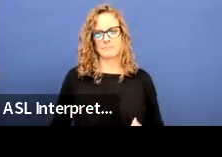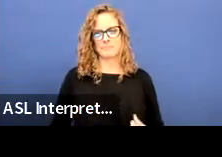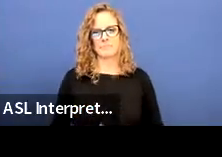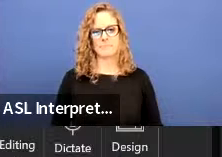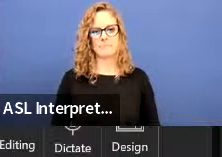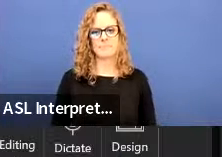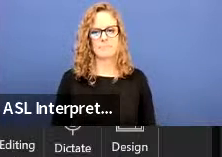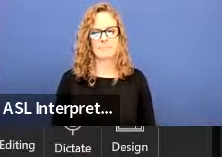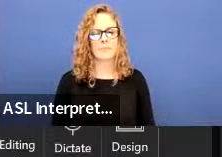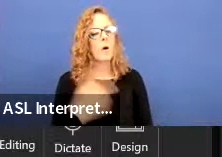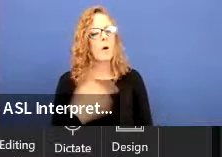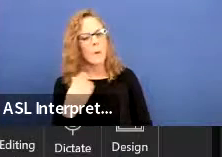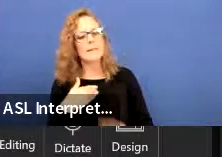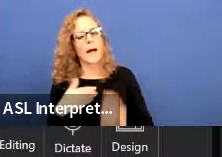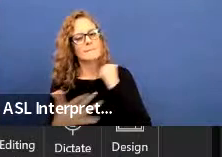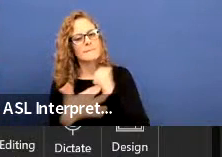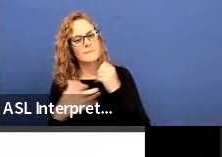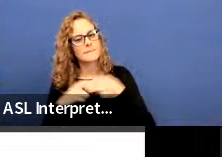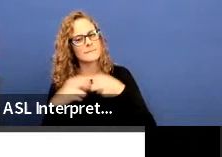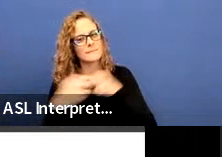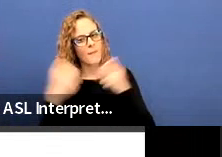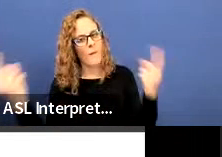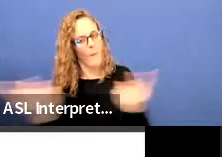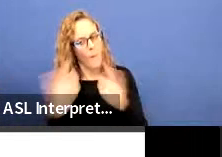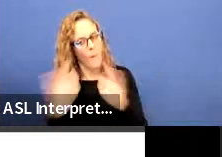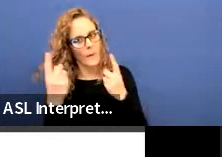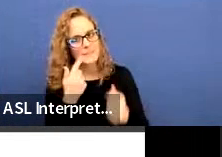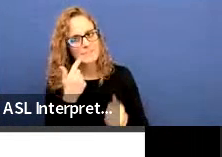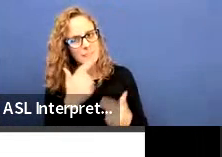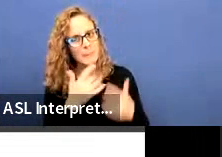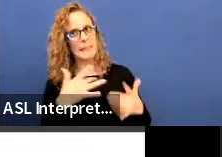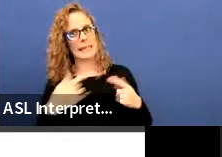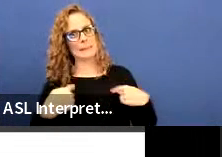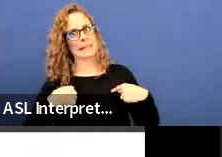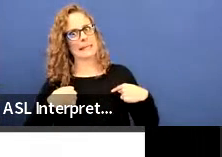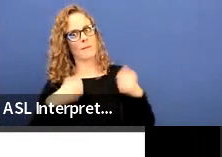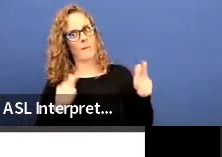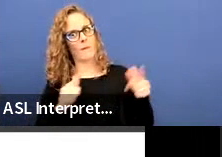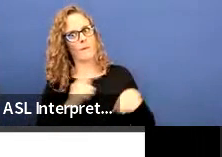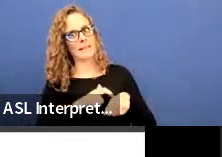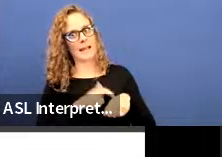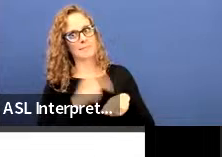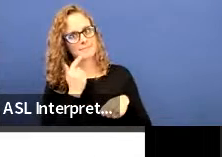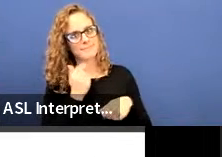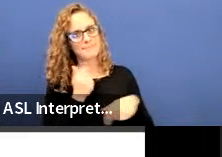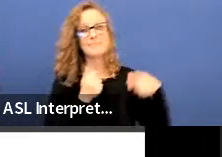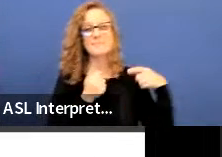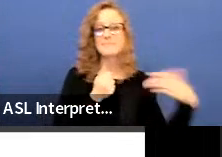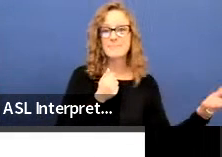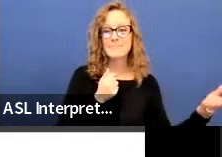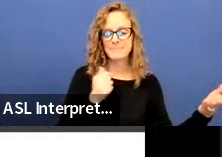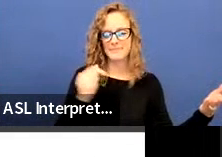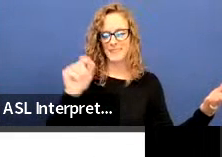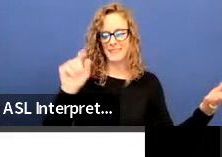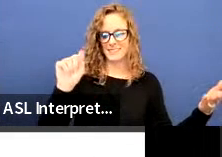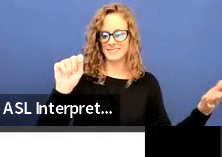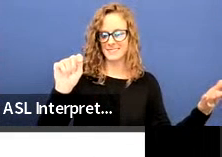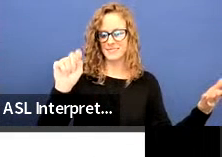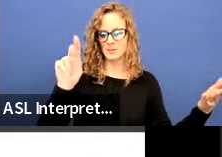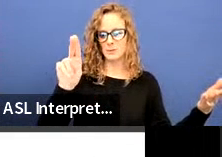It's always something. Yeah. Usually it's me. So. Awesome. Thank you, Tueri.